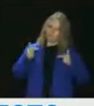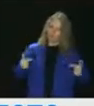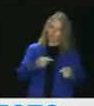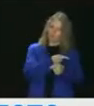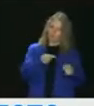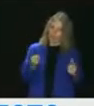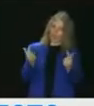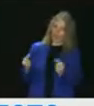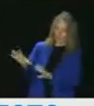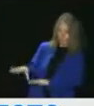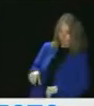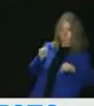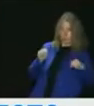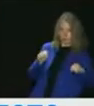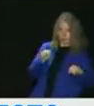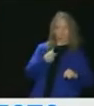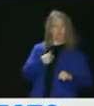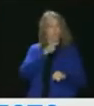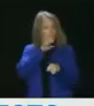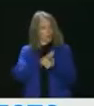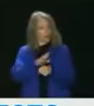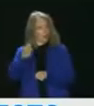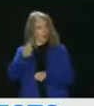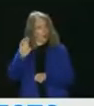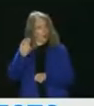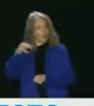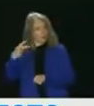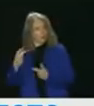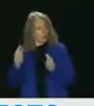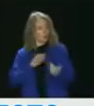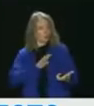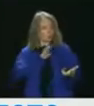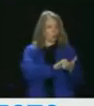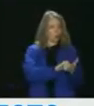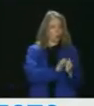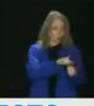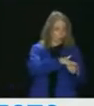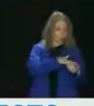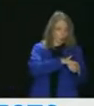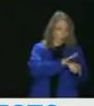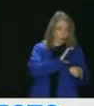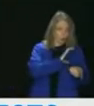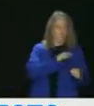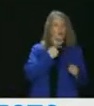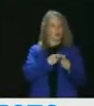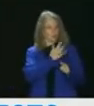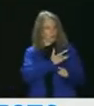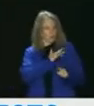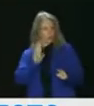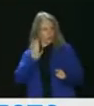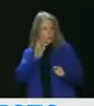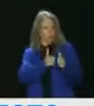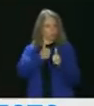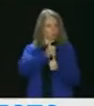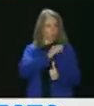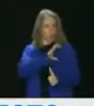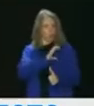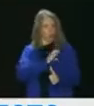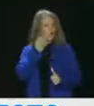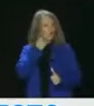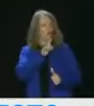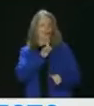the RCMP is working with provincial and local police departments to enforce the law. Everything is on